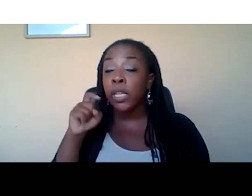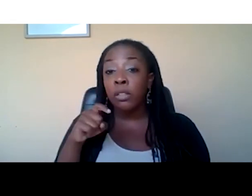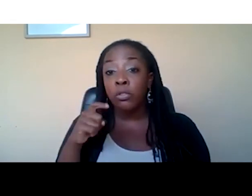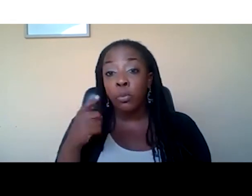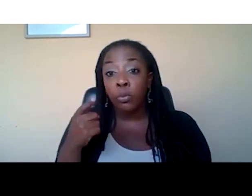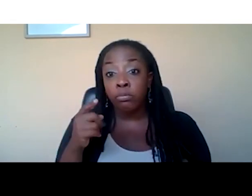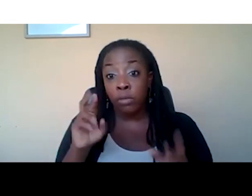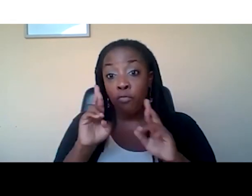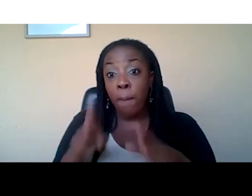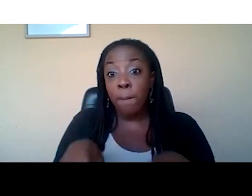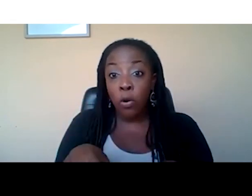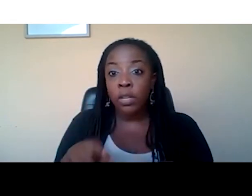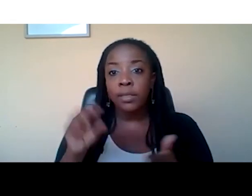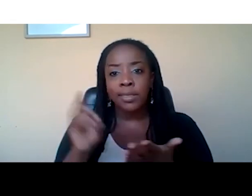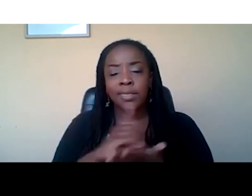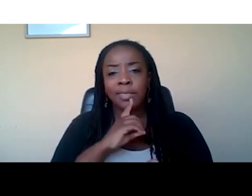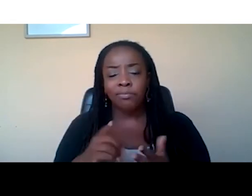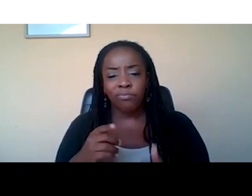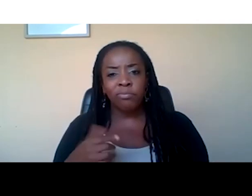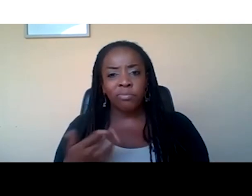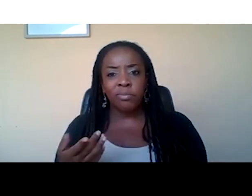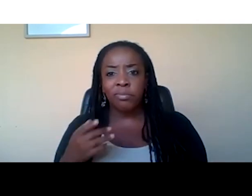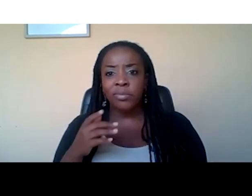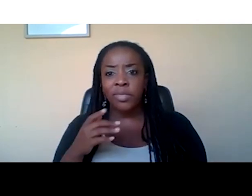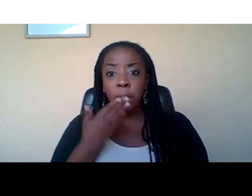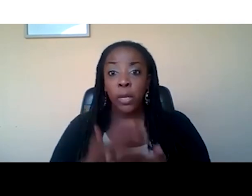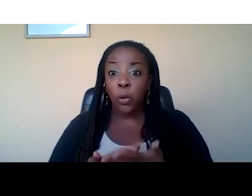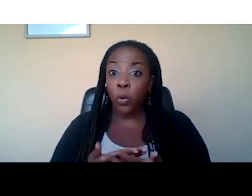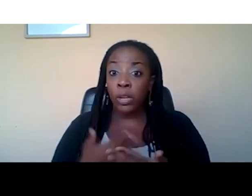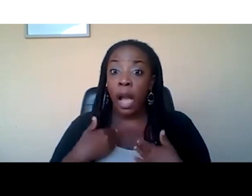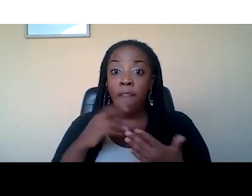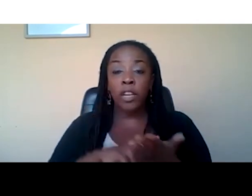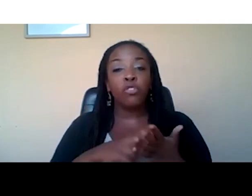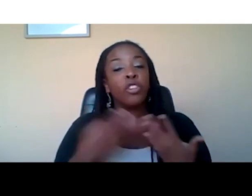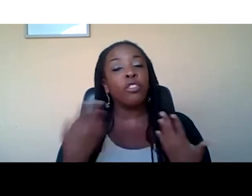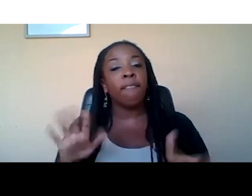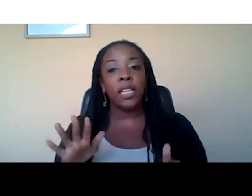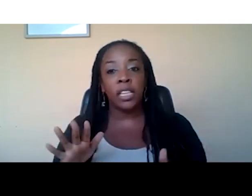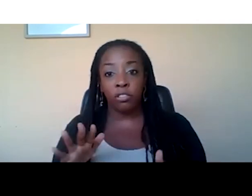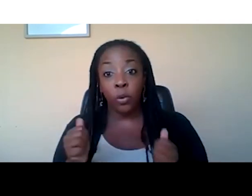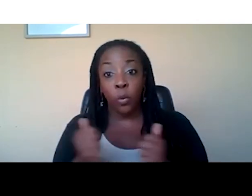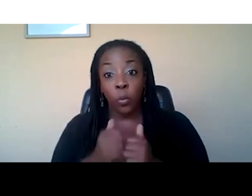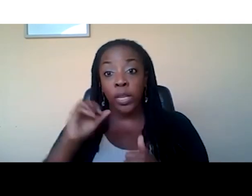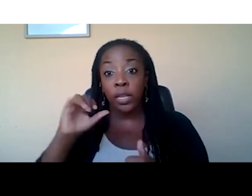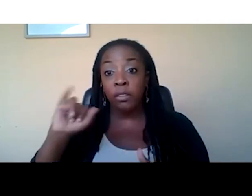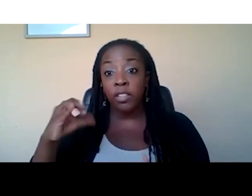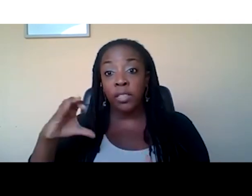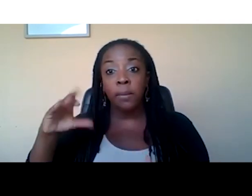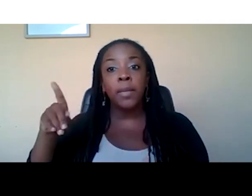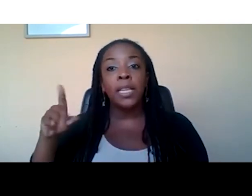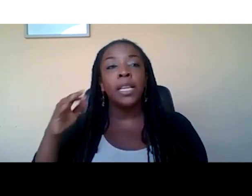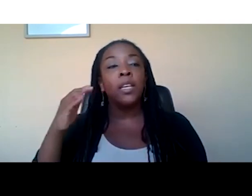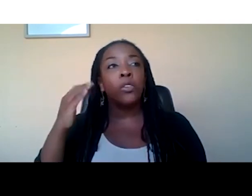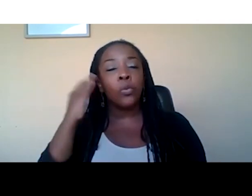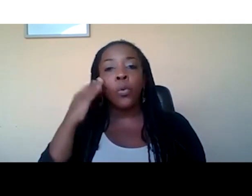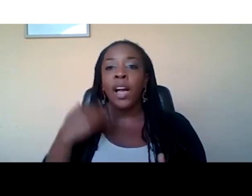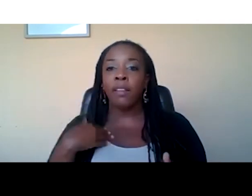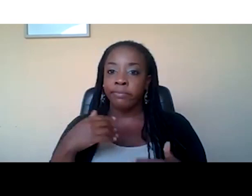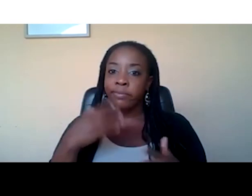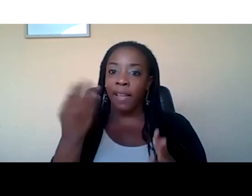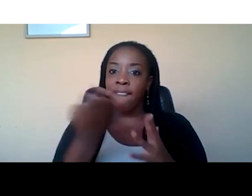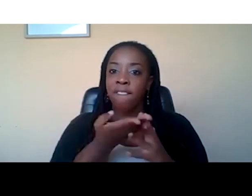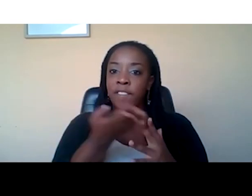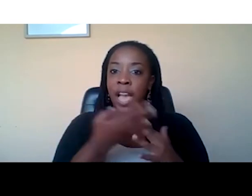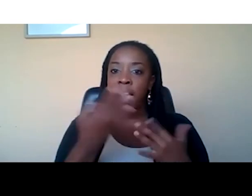be good to be registered with the council, you know, to have your information on file, so it will be easily, you